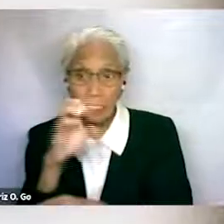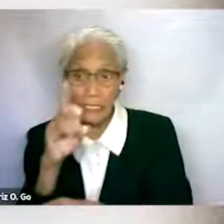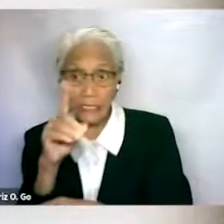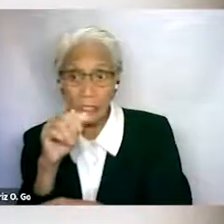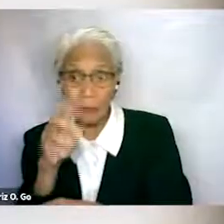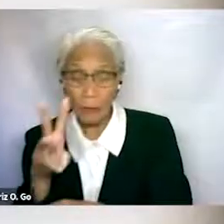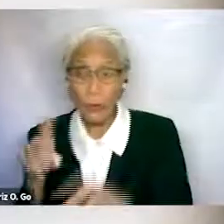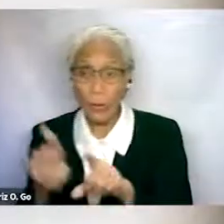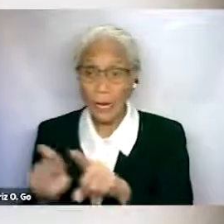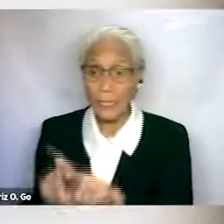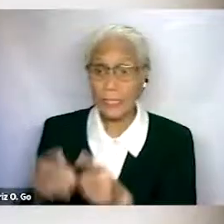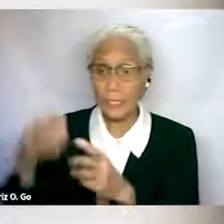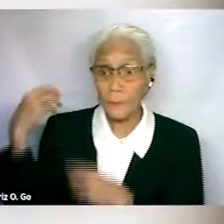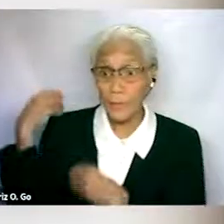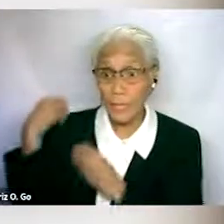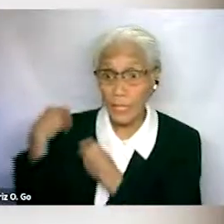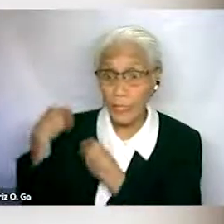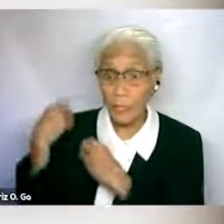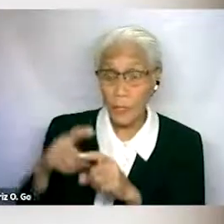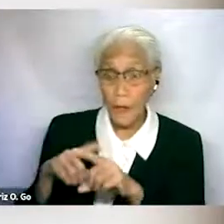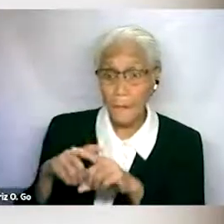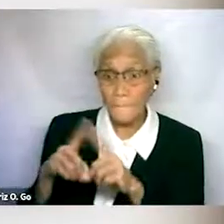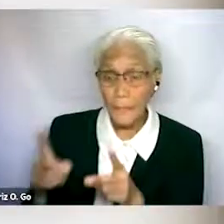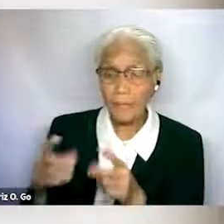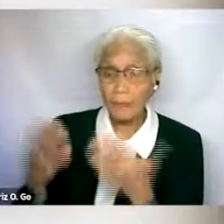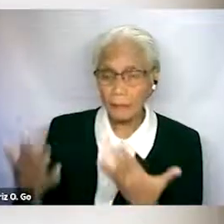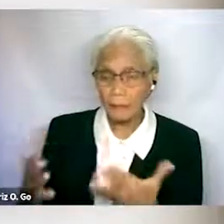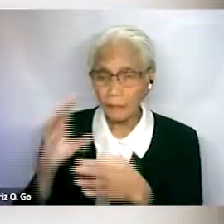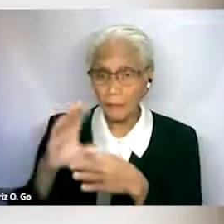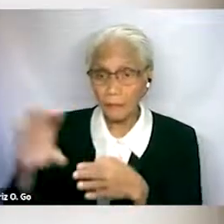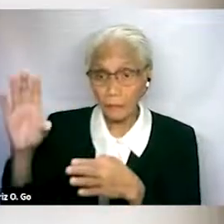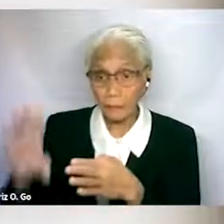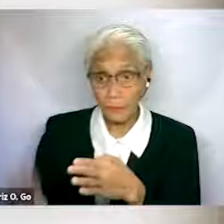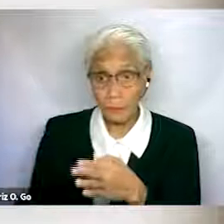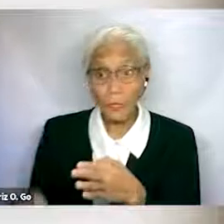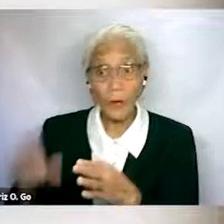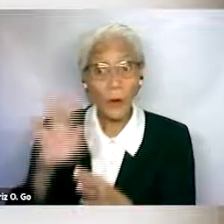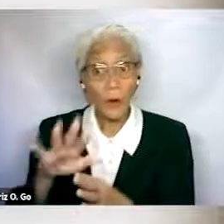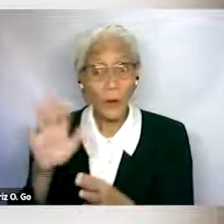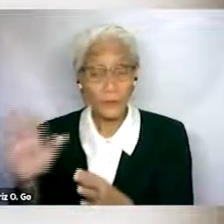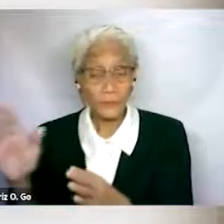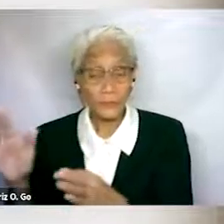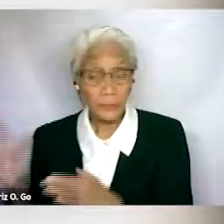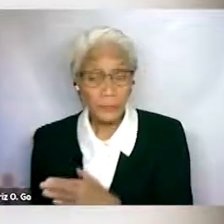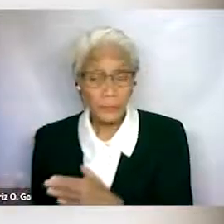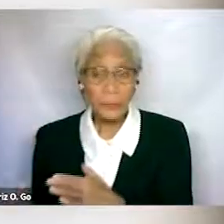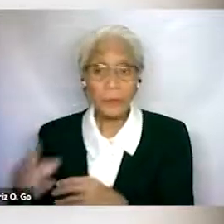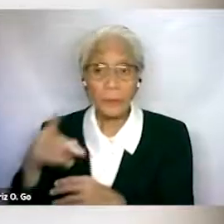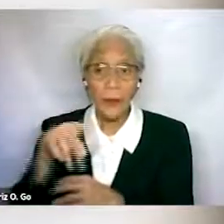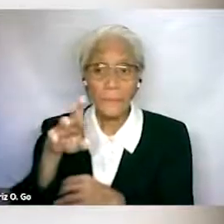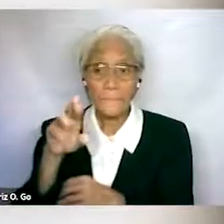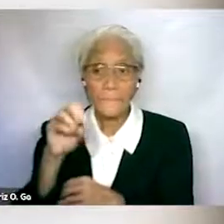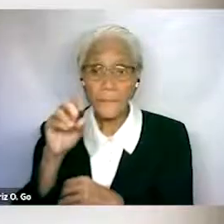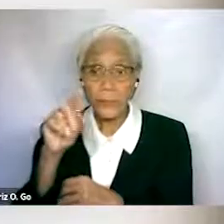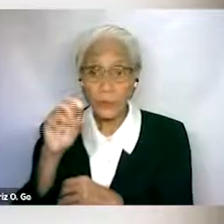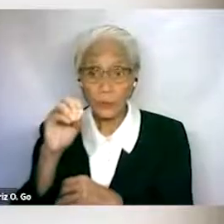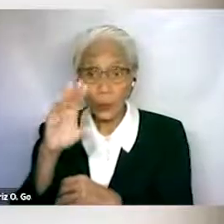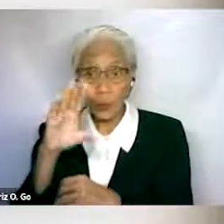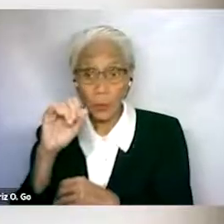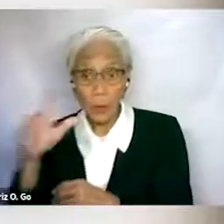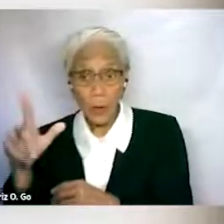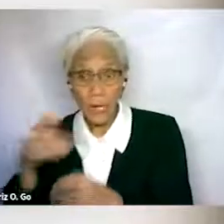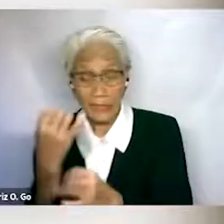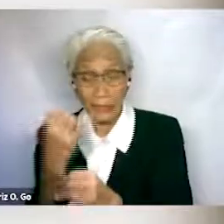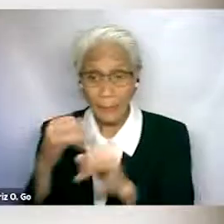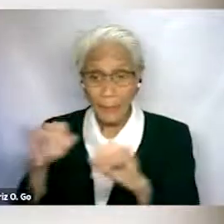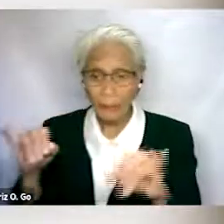of Manila. So we have 2 cases and 1 inquiry process brought by the women's human rights groups in the Philippines to articulate